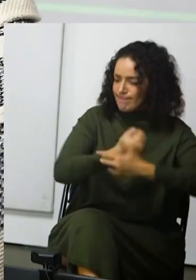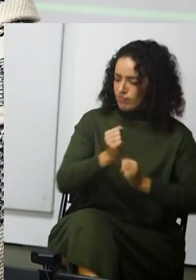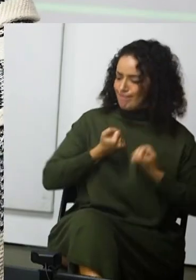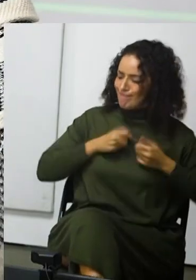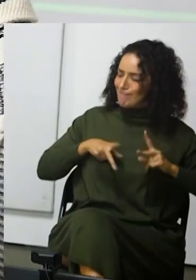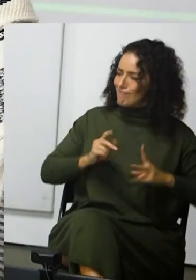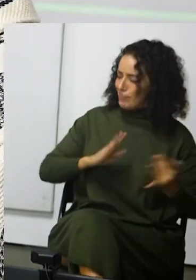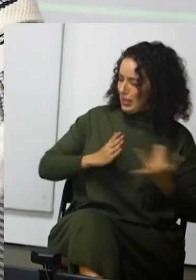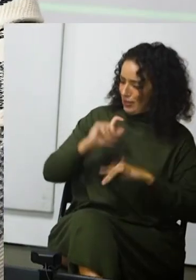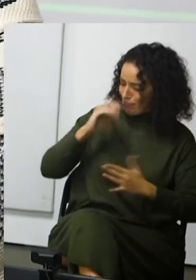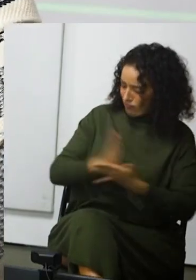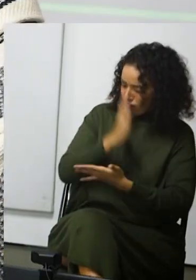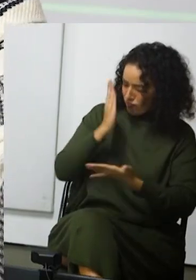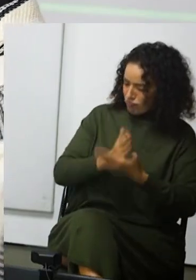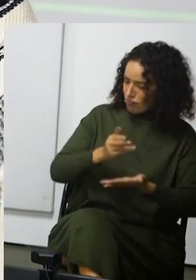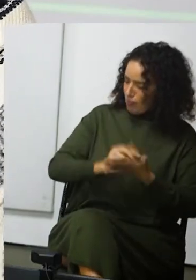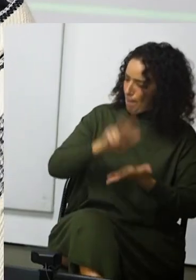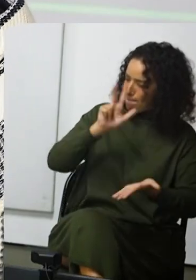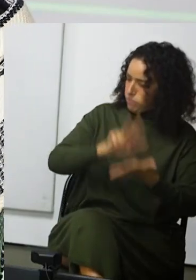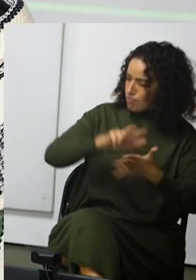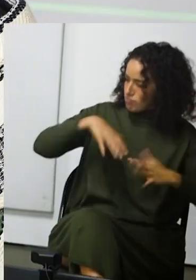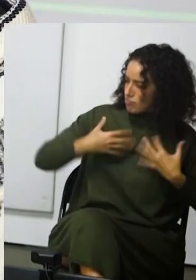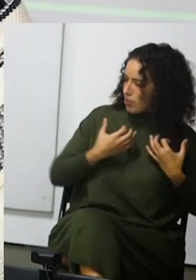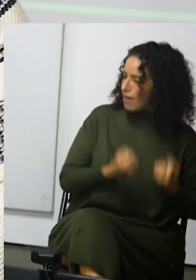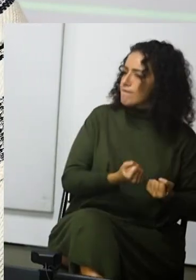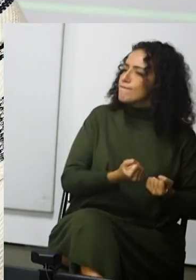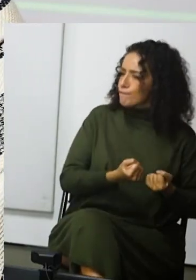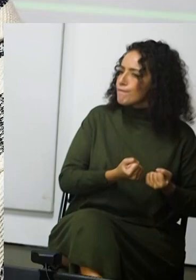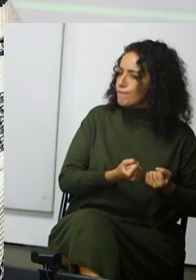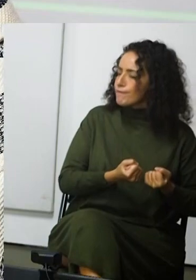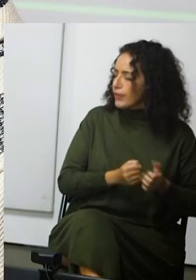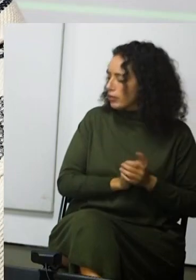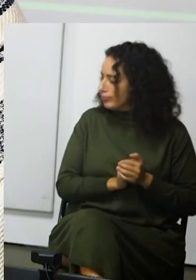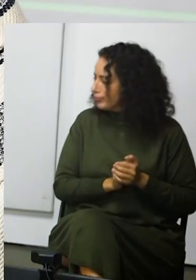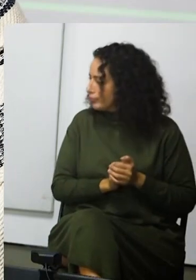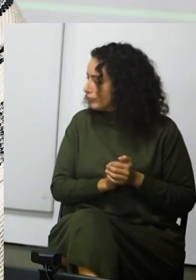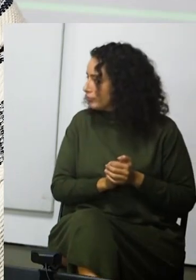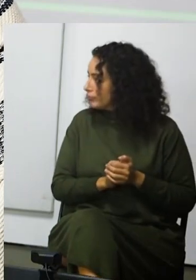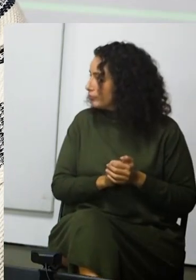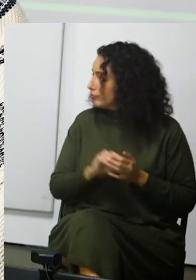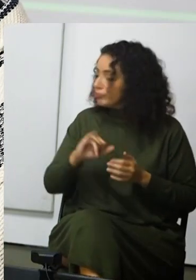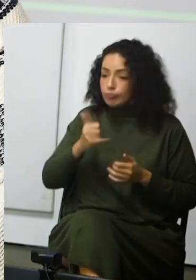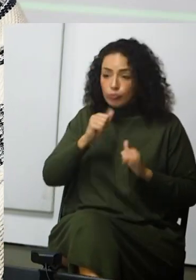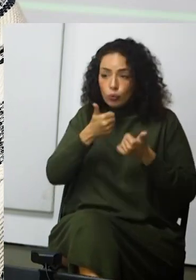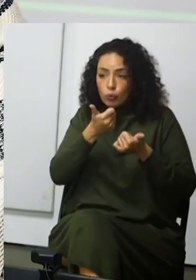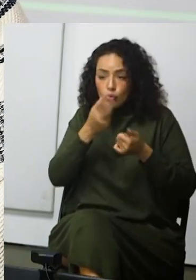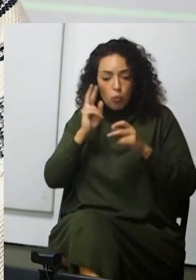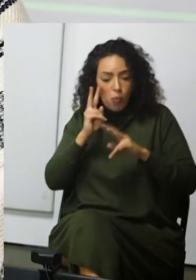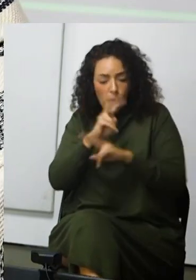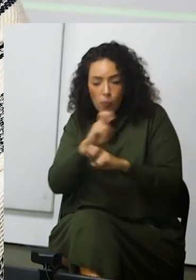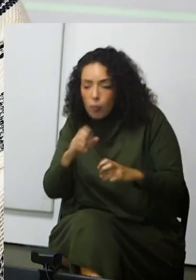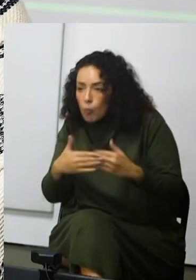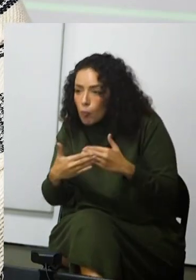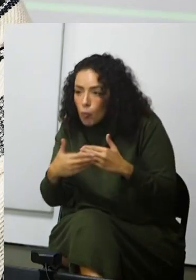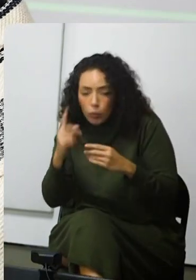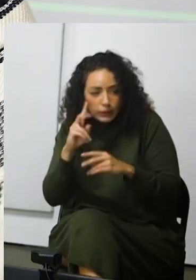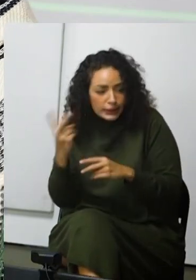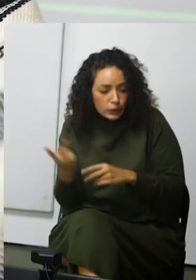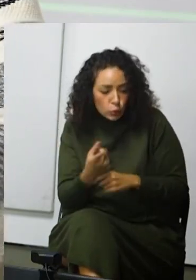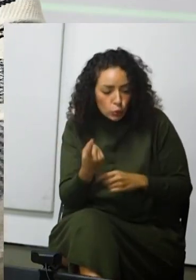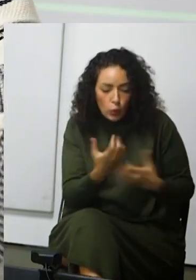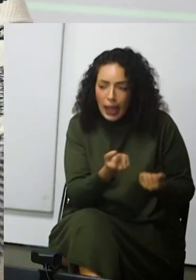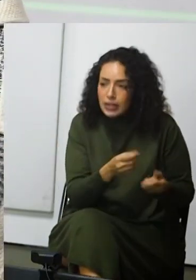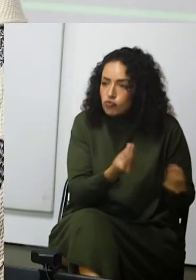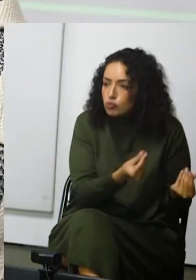think is something to look to. And maybe there's a way we can collate some resources to try and see who's doing this and try and share it around as another time.